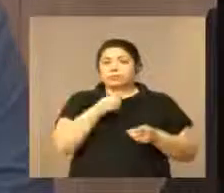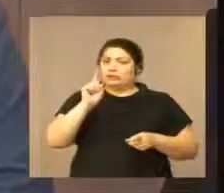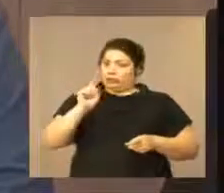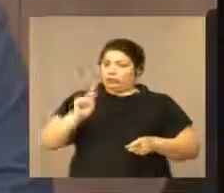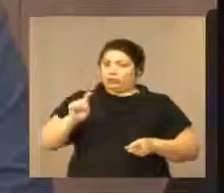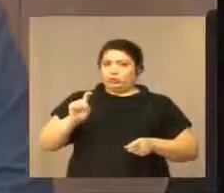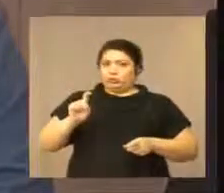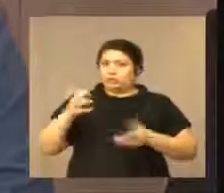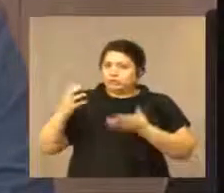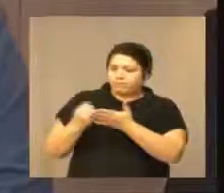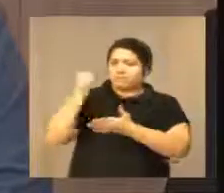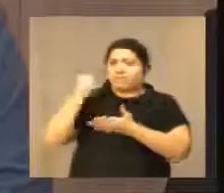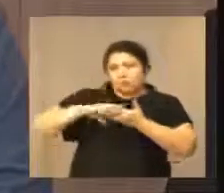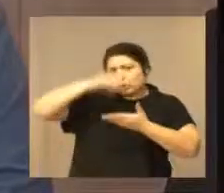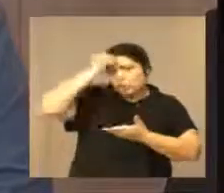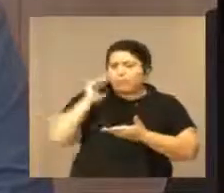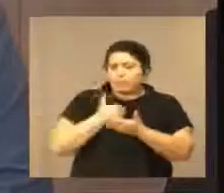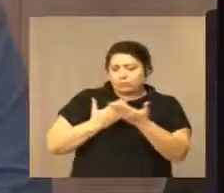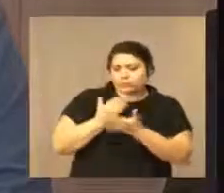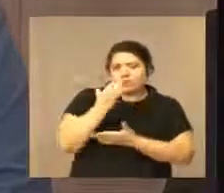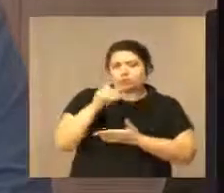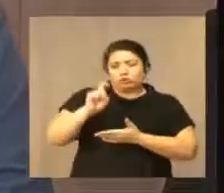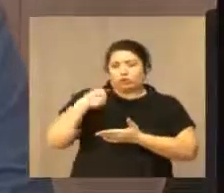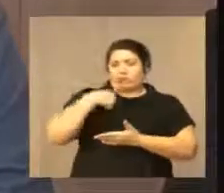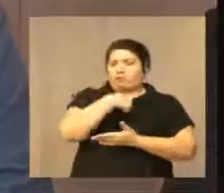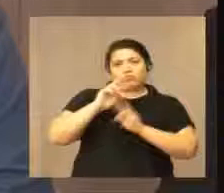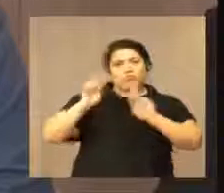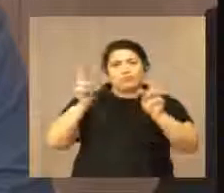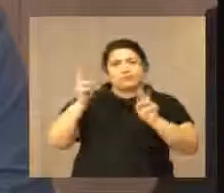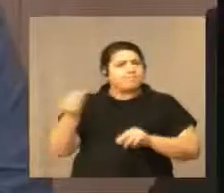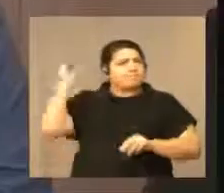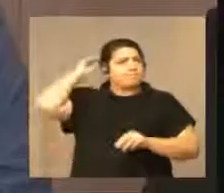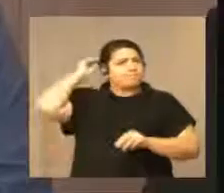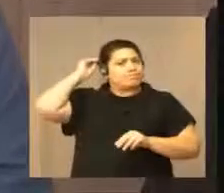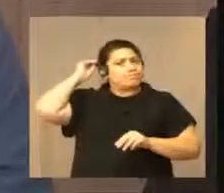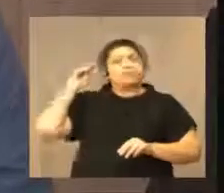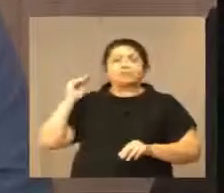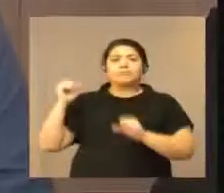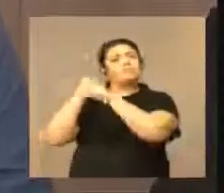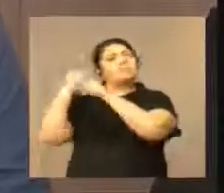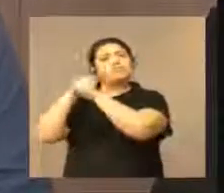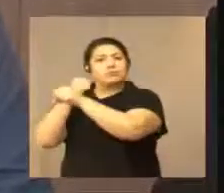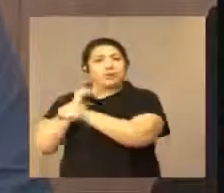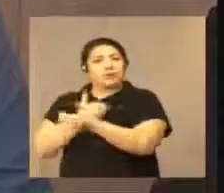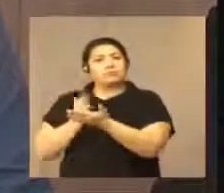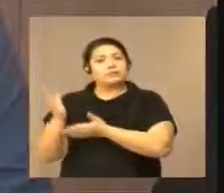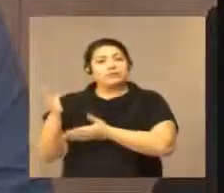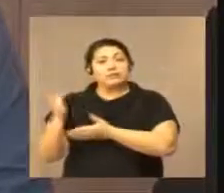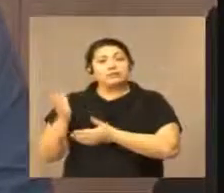rights are and argue what they are. Within the convention, which again Canada has